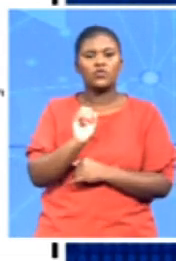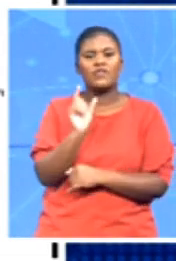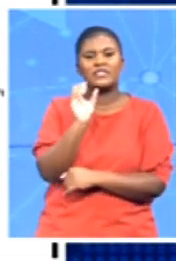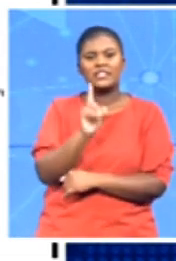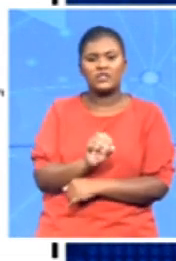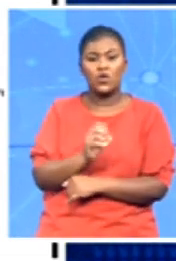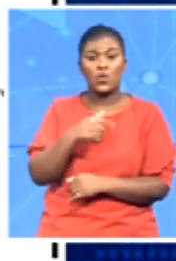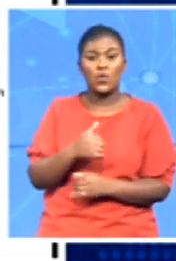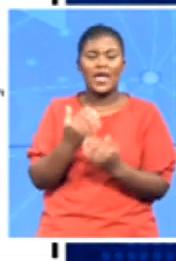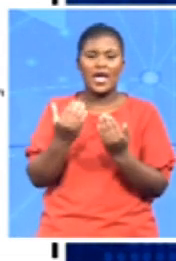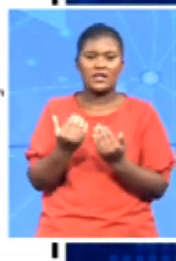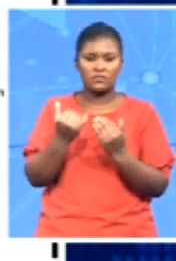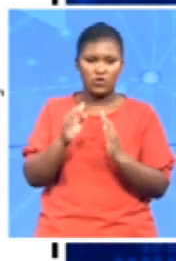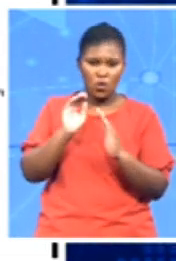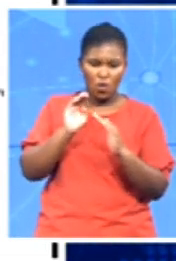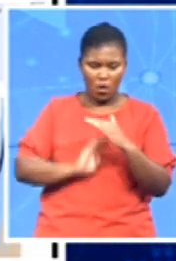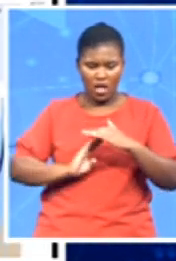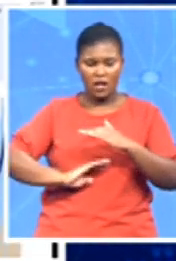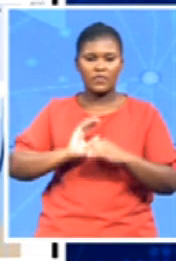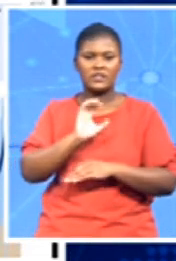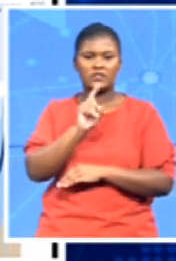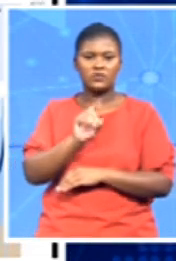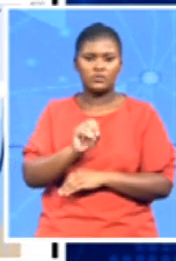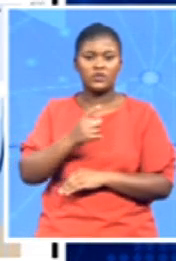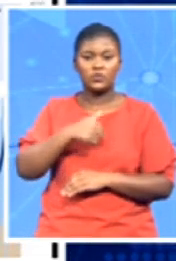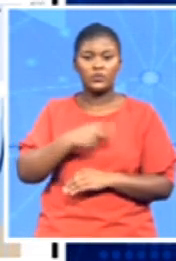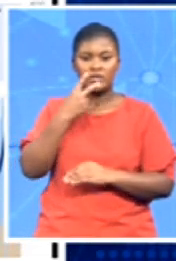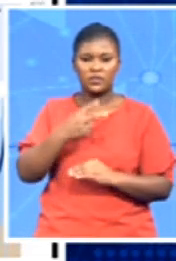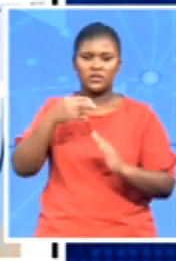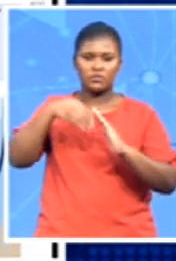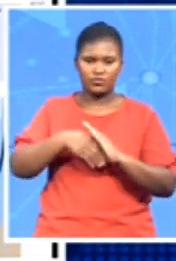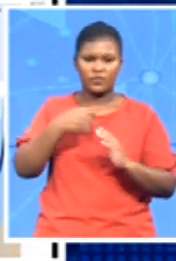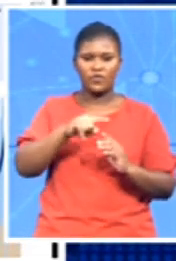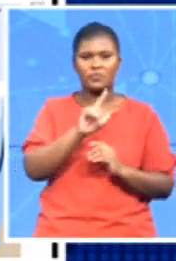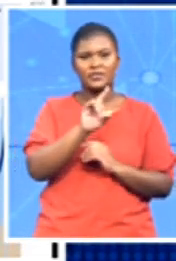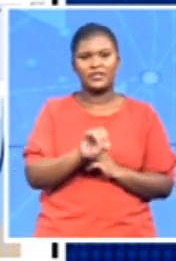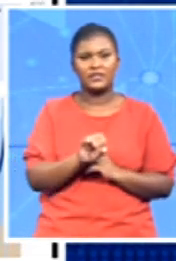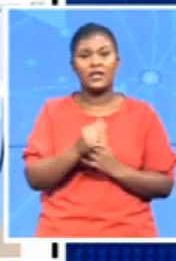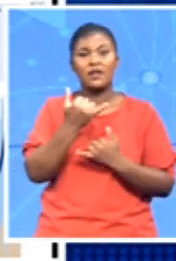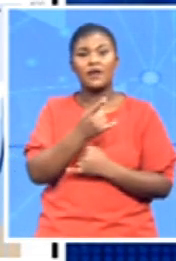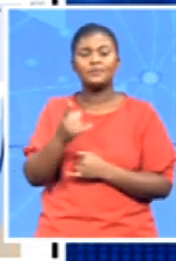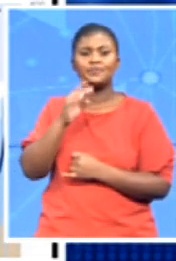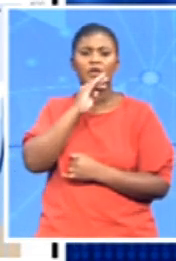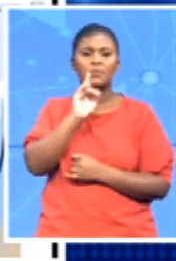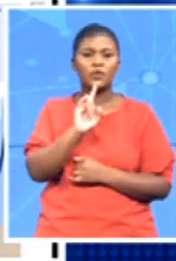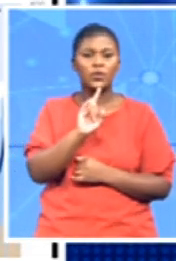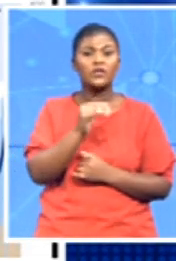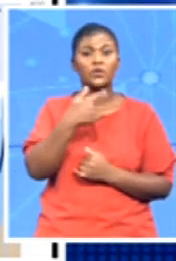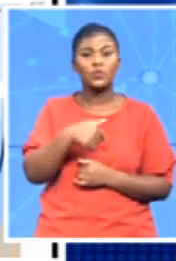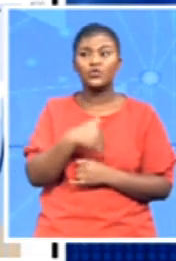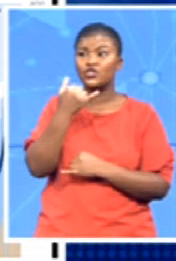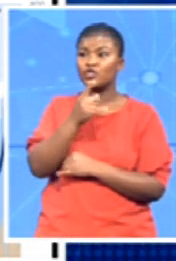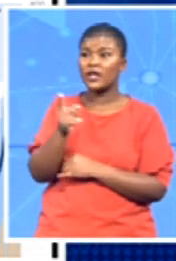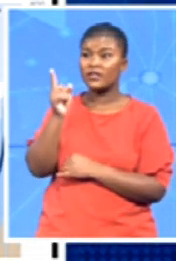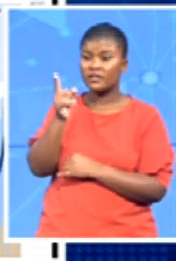so we are seeing a decrease in percentage increase. So what does it mean? The one we track is something called new admissions. So that is if we